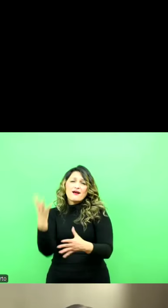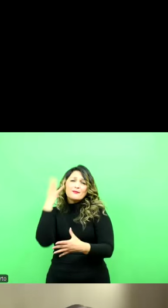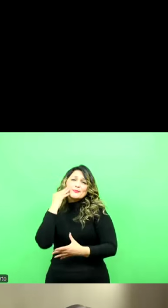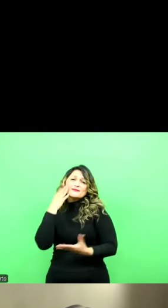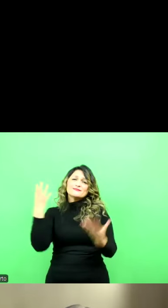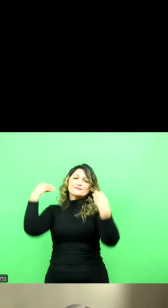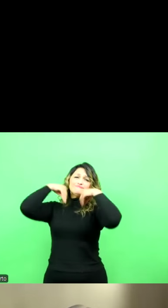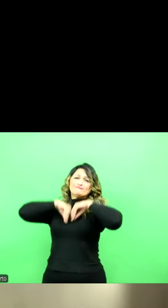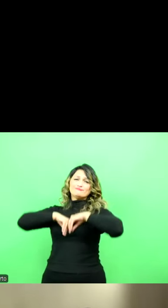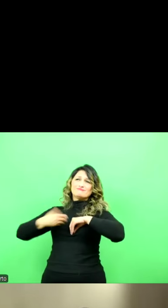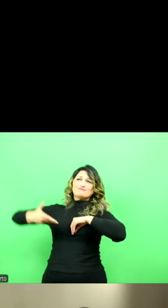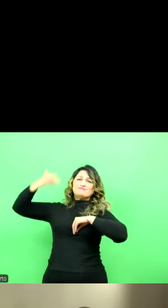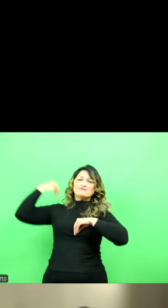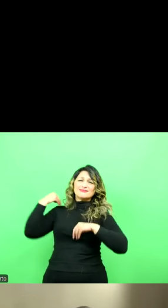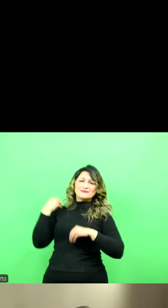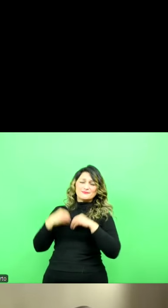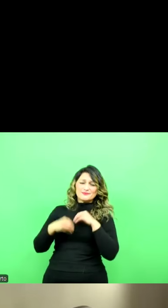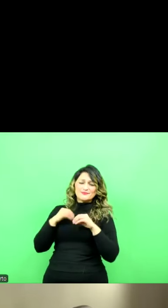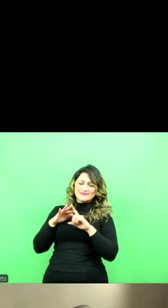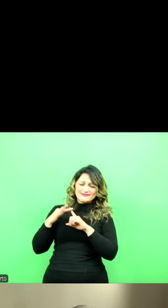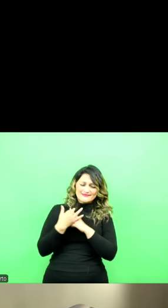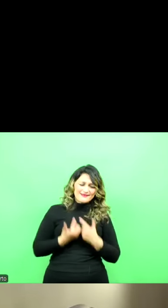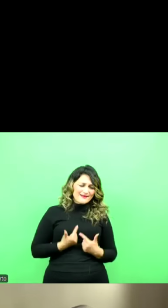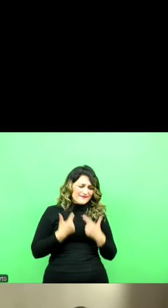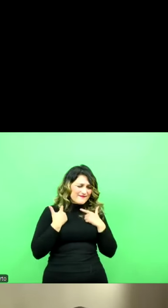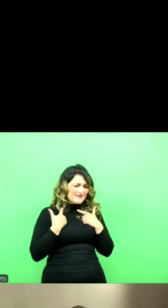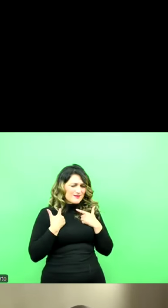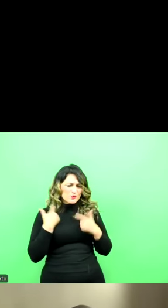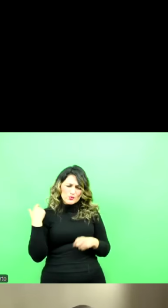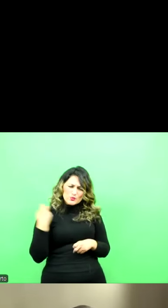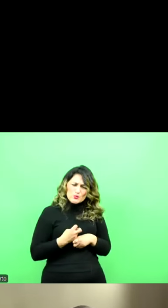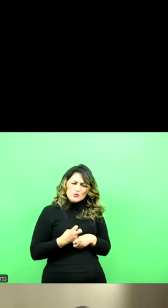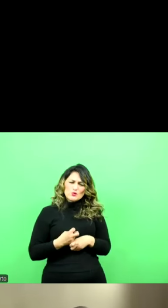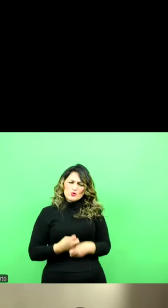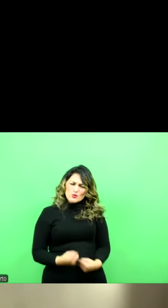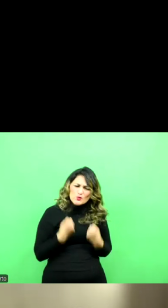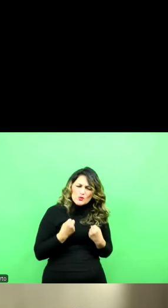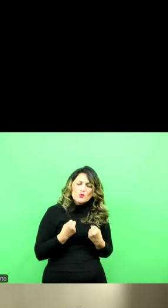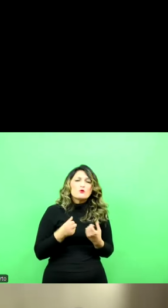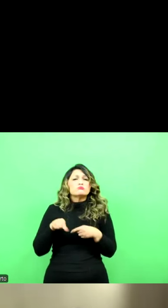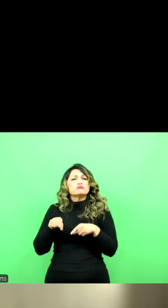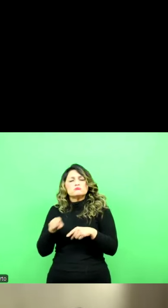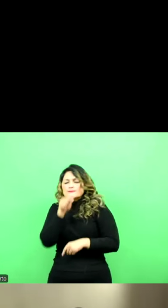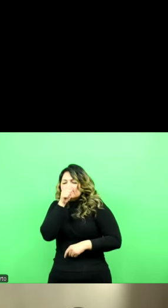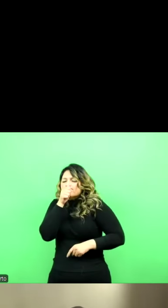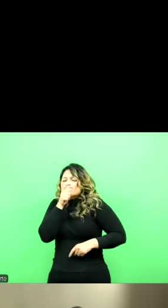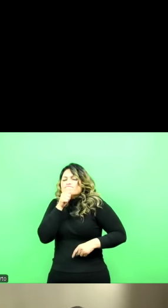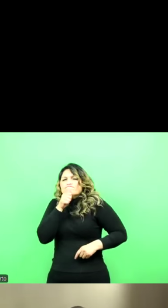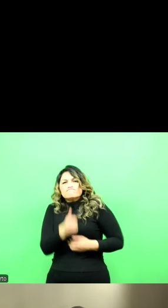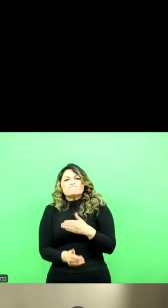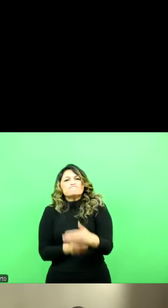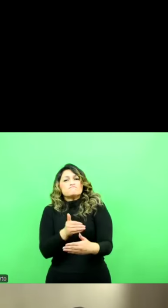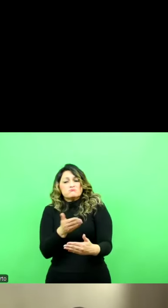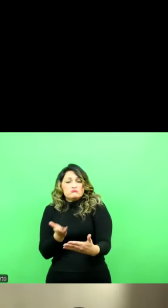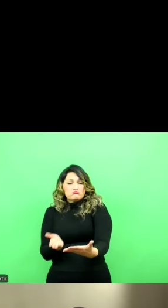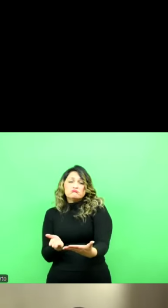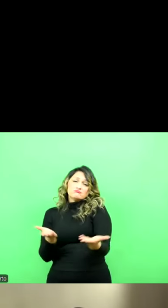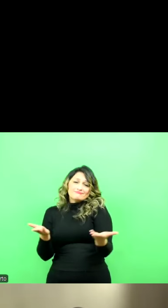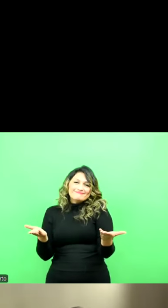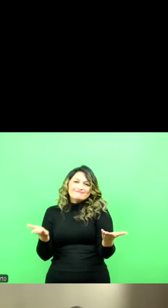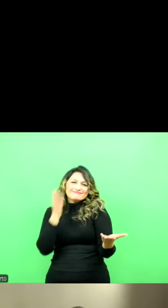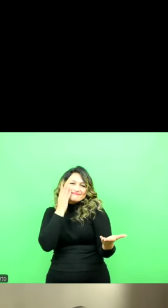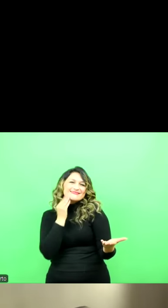times. There's the psychological benefit for the older person of actually sharing their wisdom and experience with other